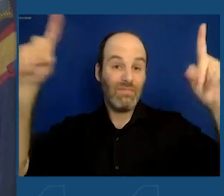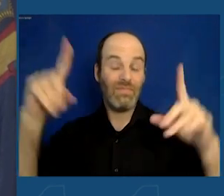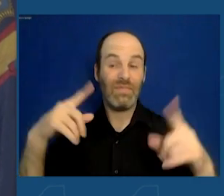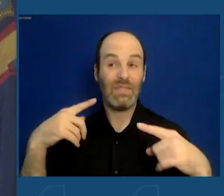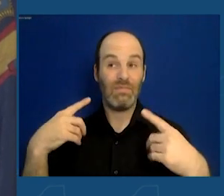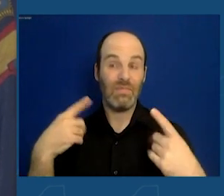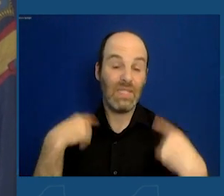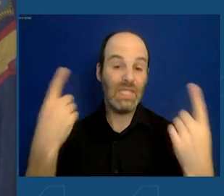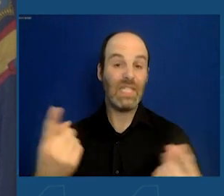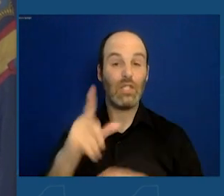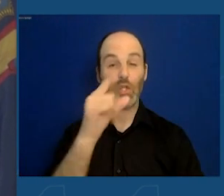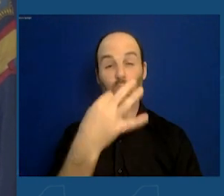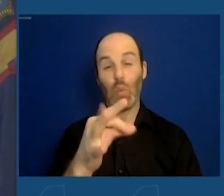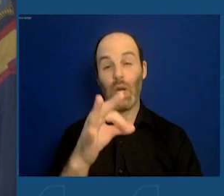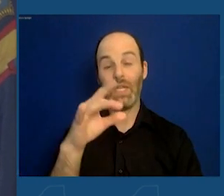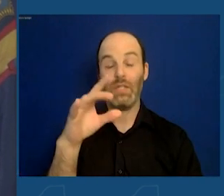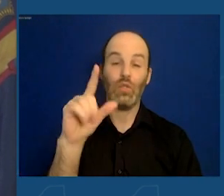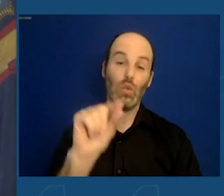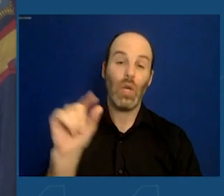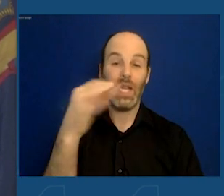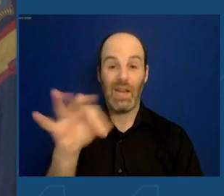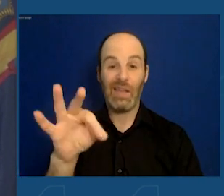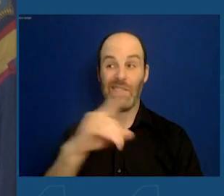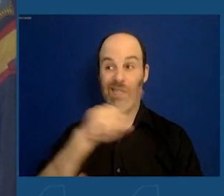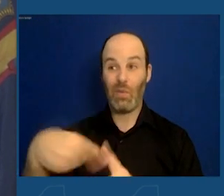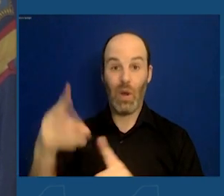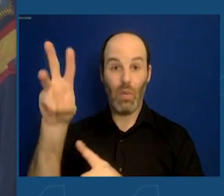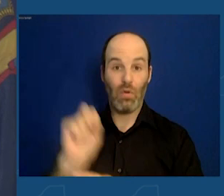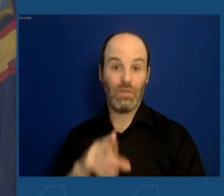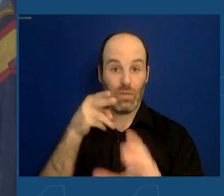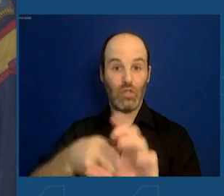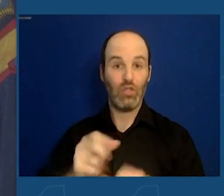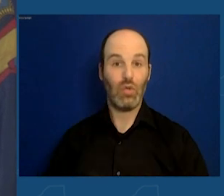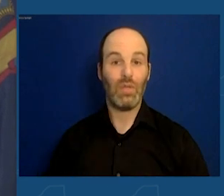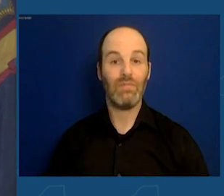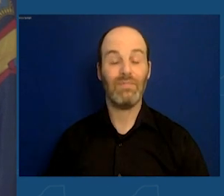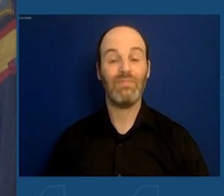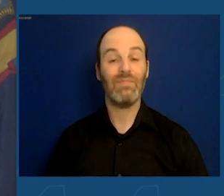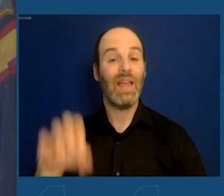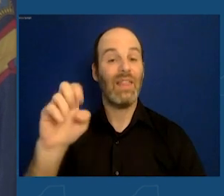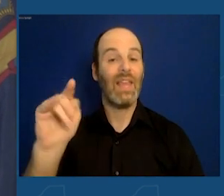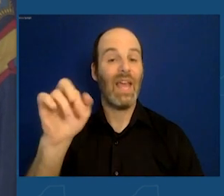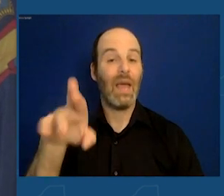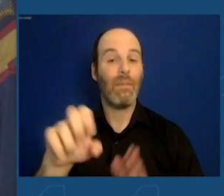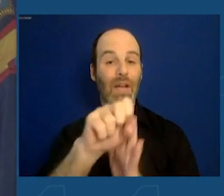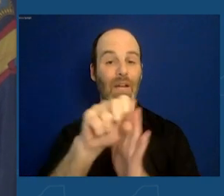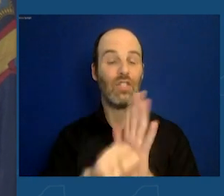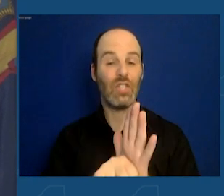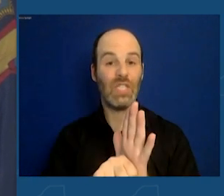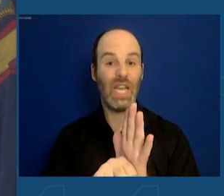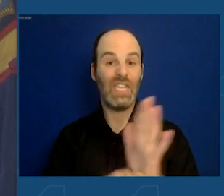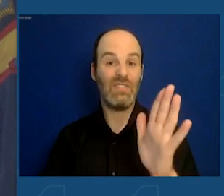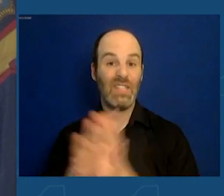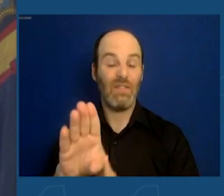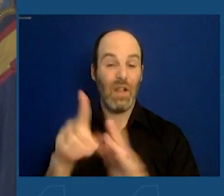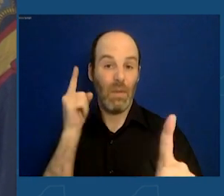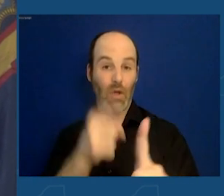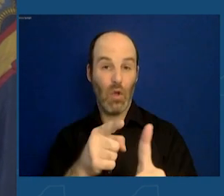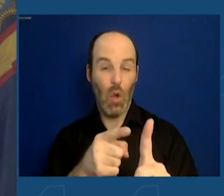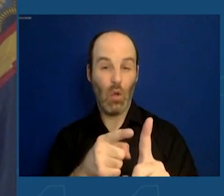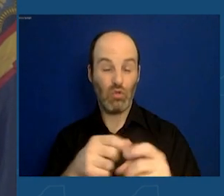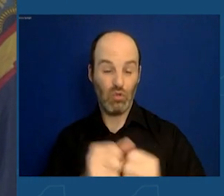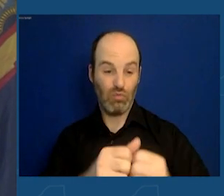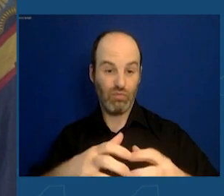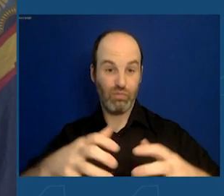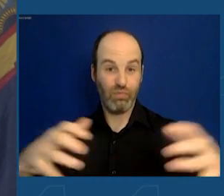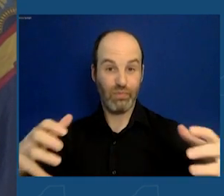since 2019 when we announced. The Empire State Development's goal to accelerate the growth of New York's